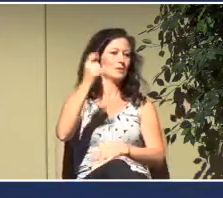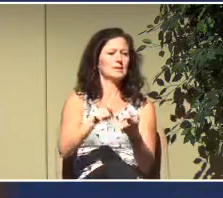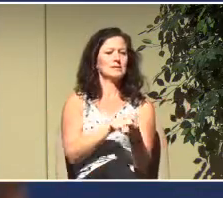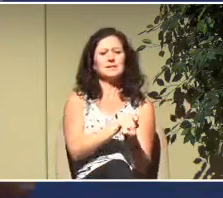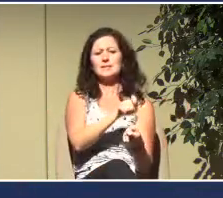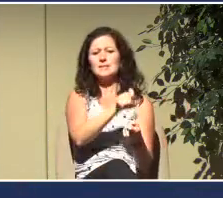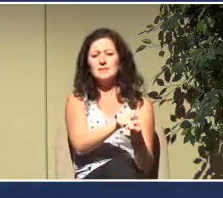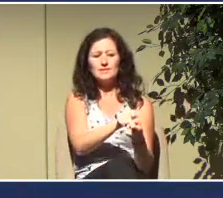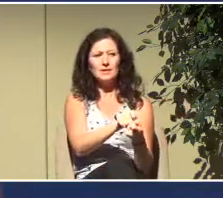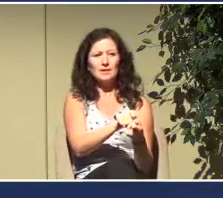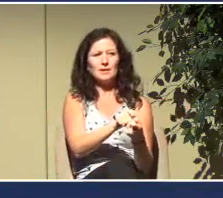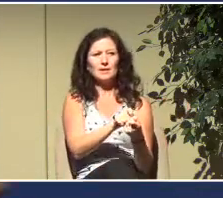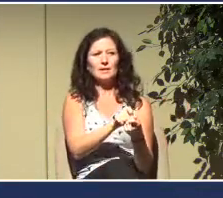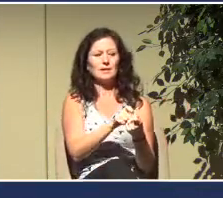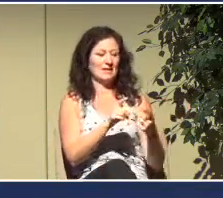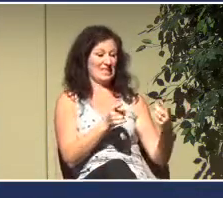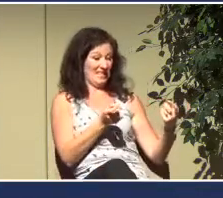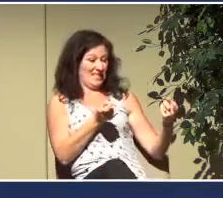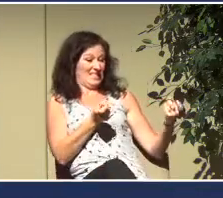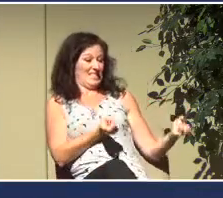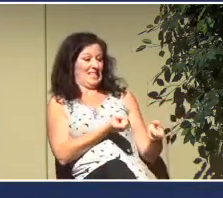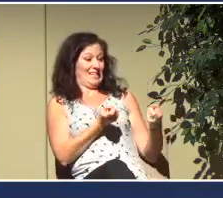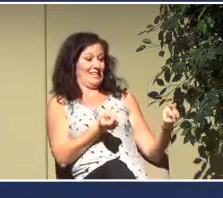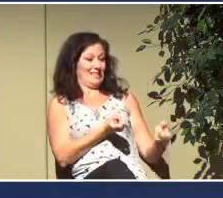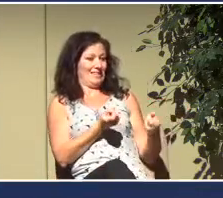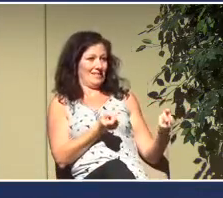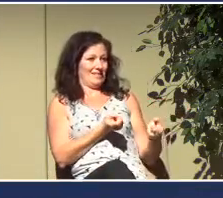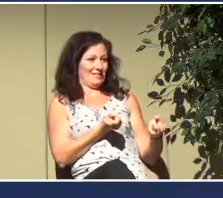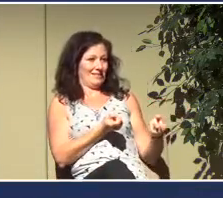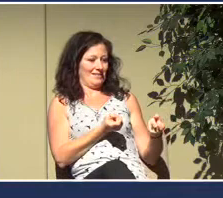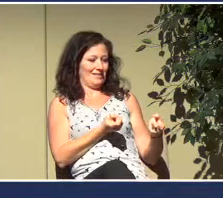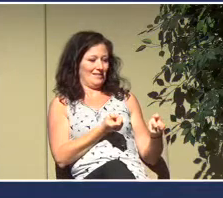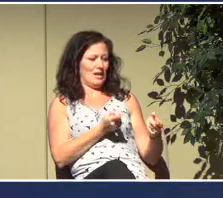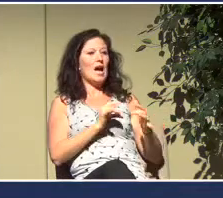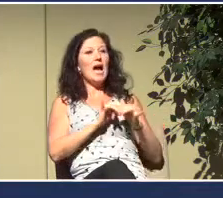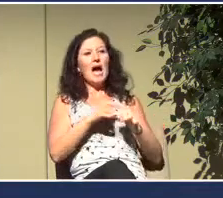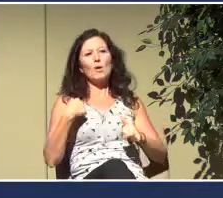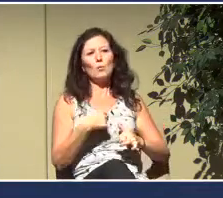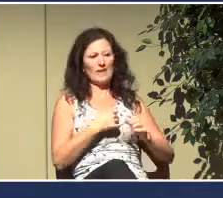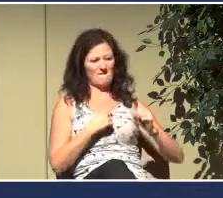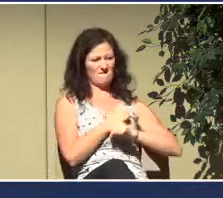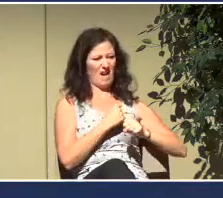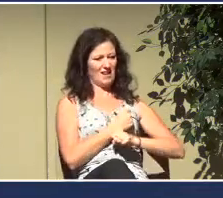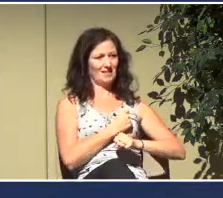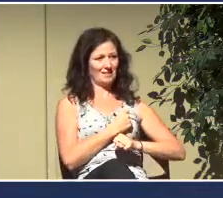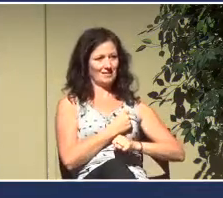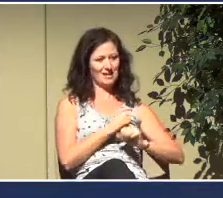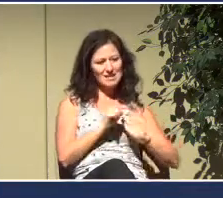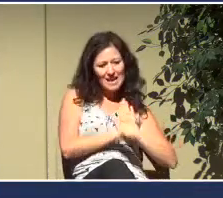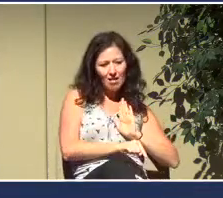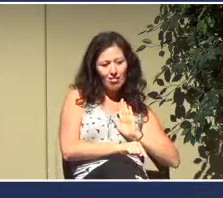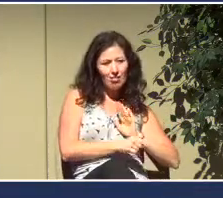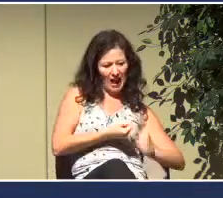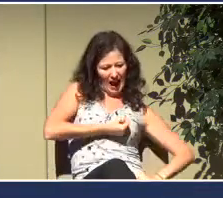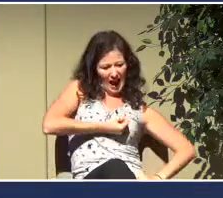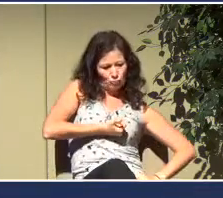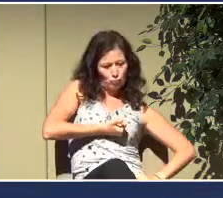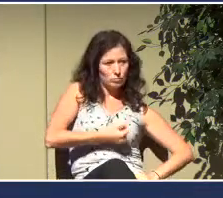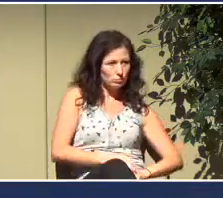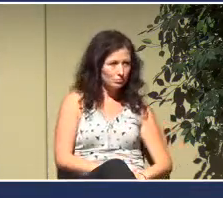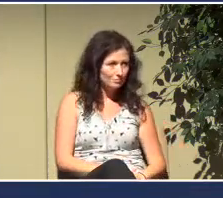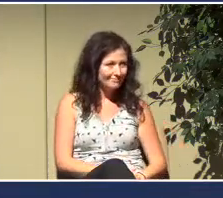specifically about how we fight sin, how we fight against sin and get it out of our lives. or out. How do you say that as Canadians,